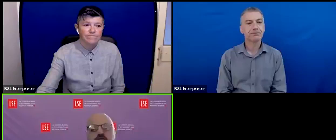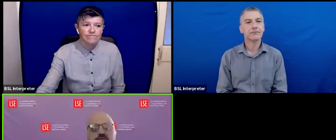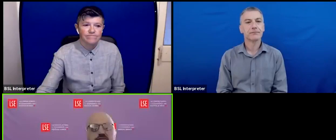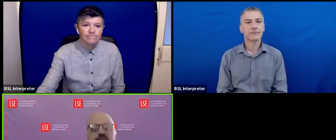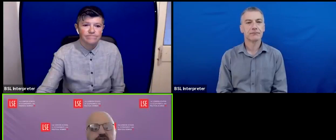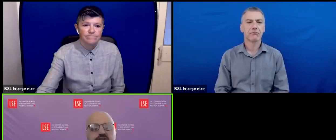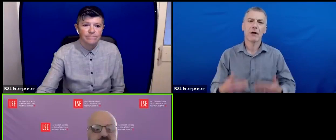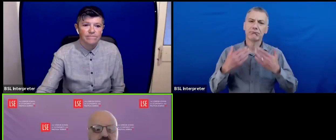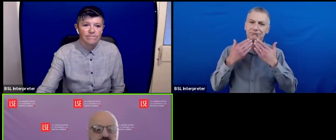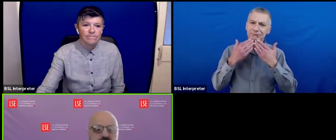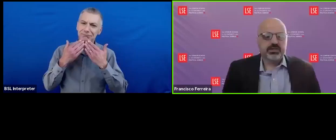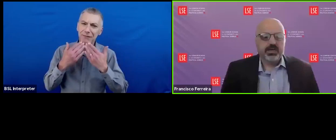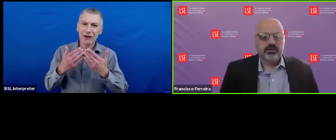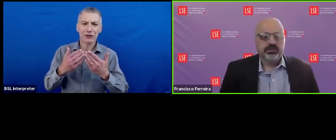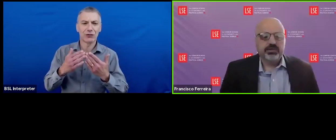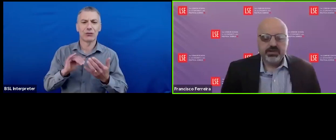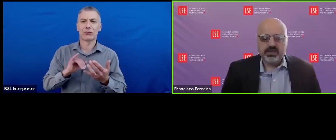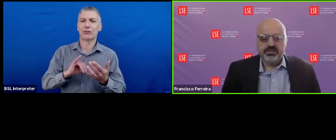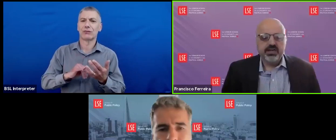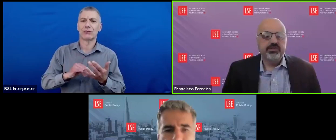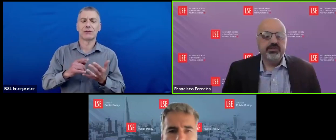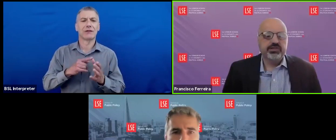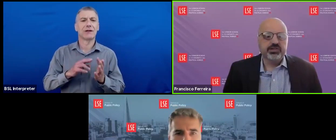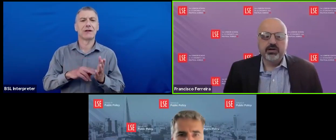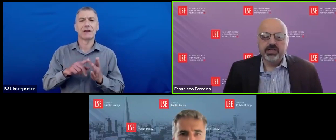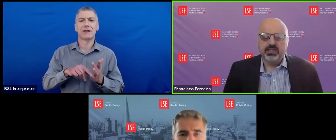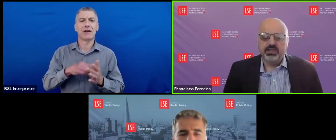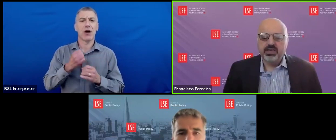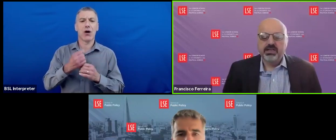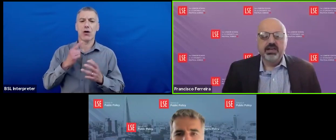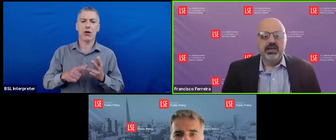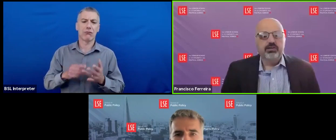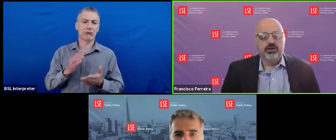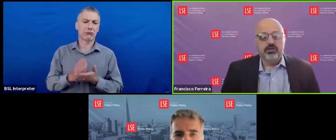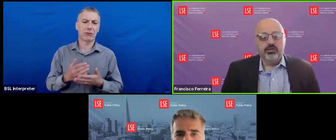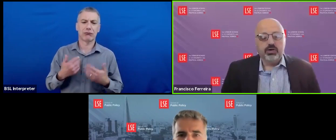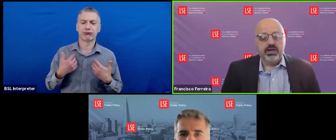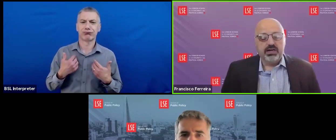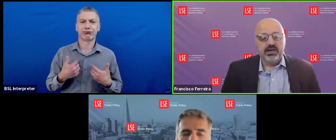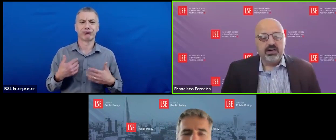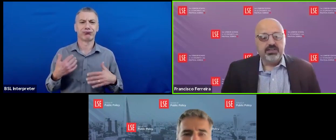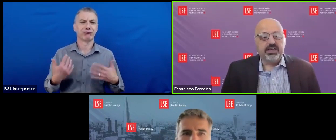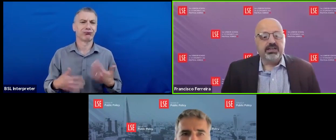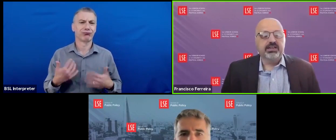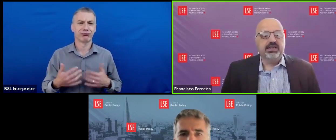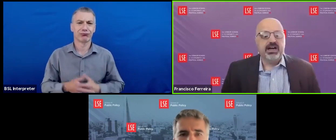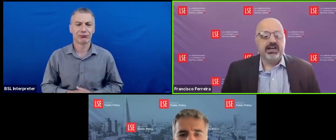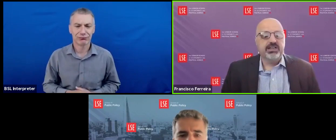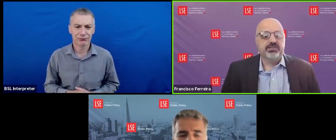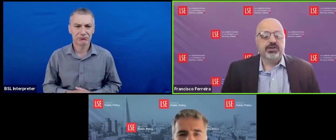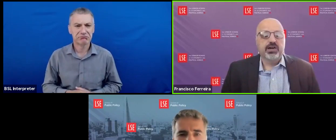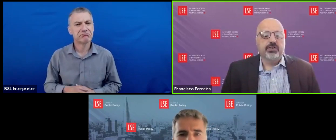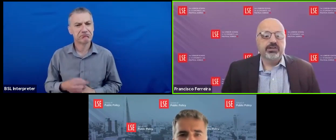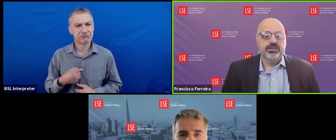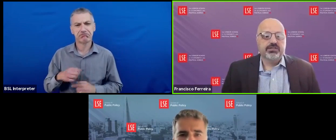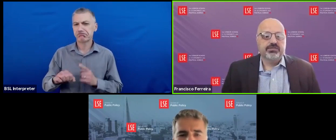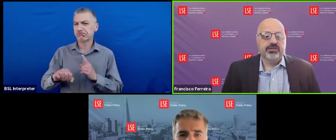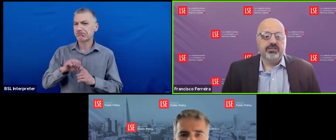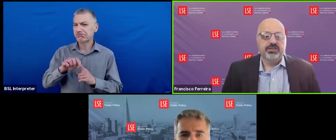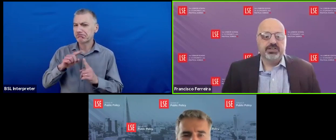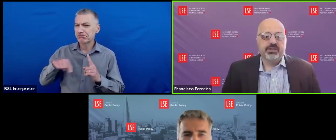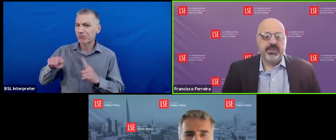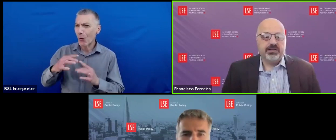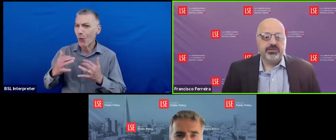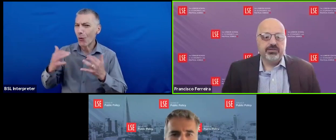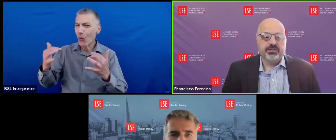Thank you very much, Santiago. That was very rich as well. And you know, I think it highlights for our audience and